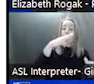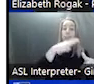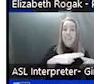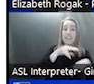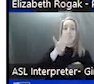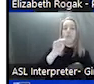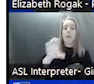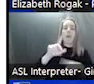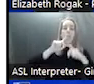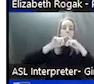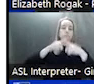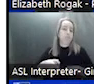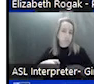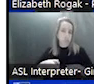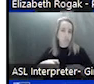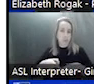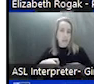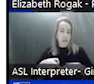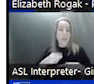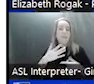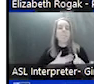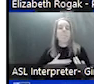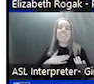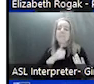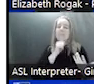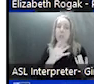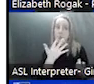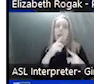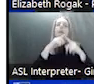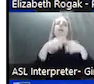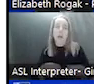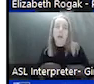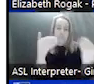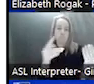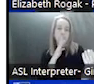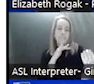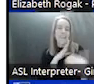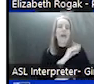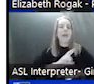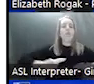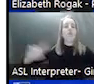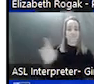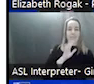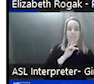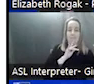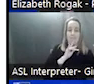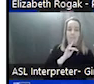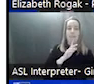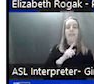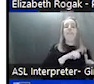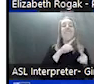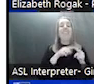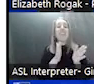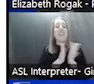moment for that to occur, and please have your microphone volume up. I will then ask you to state and spell your first and last name for the